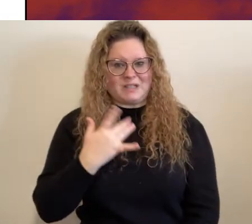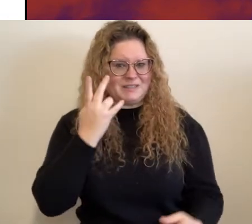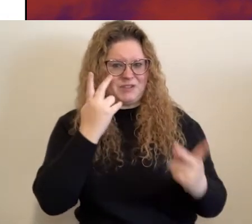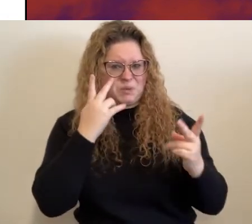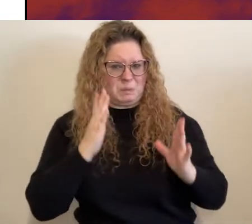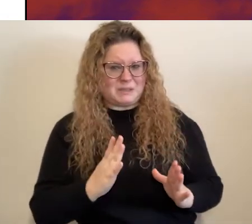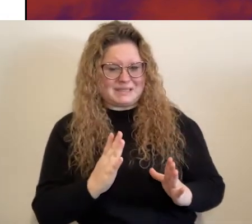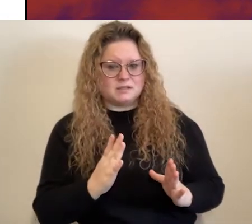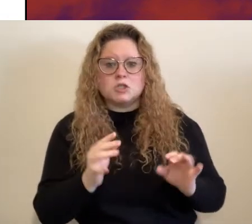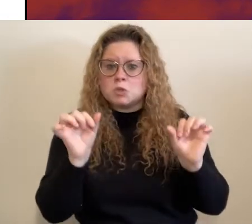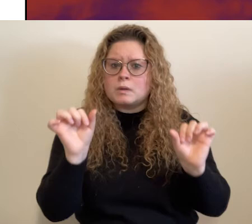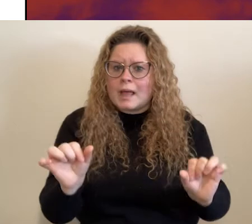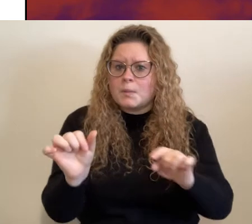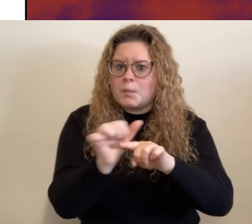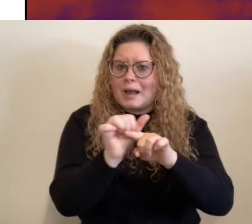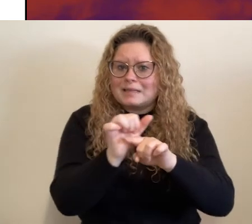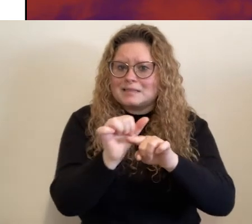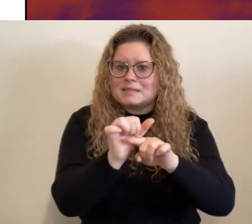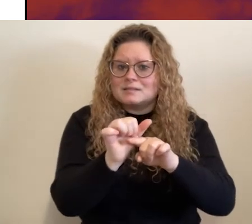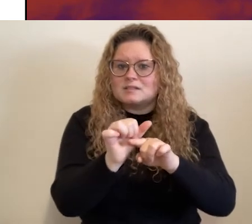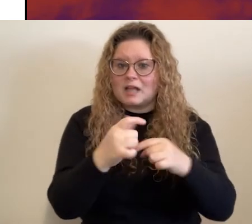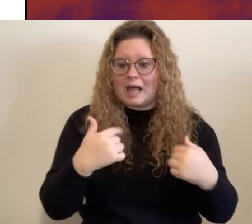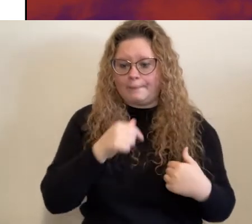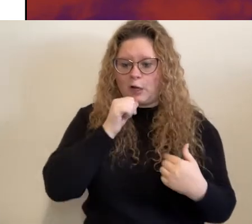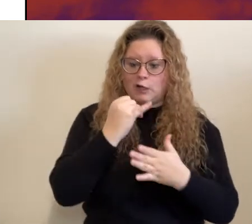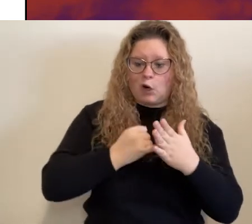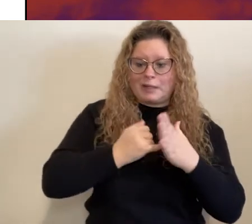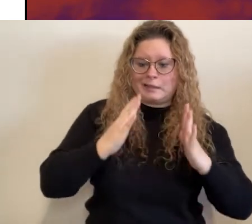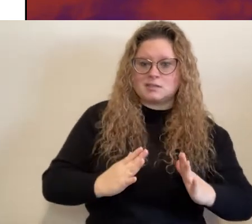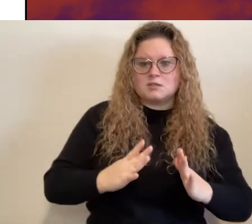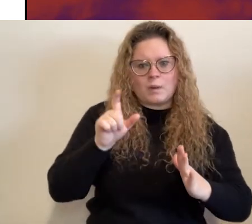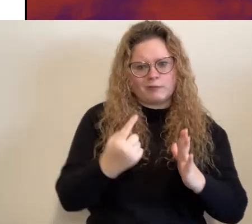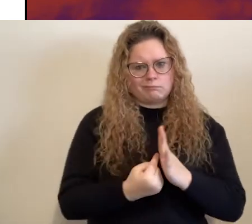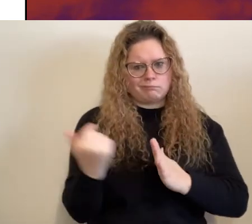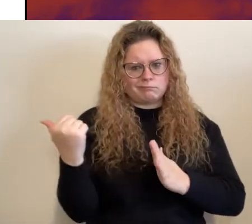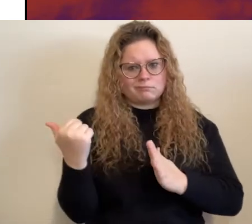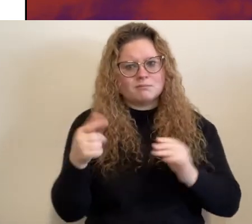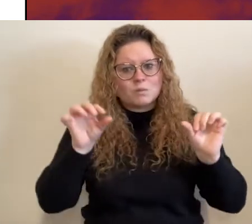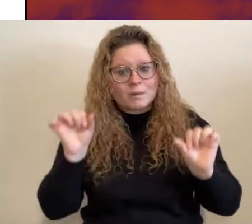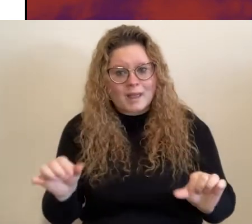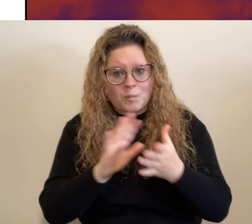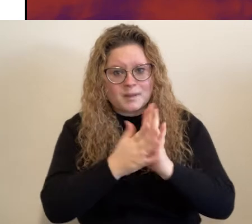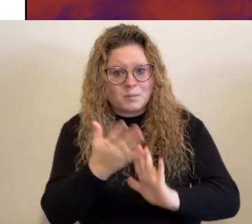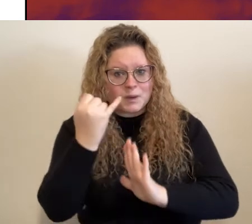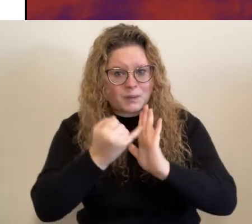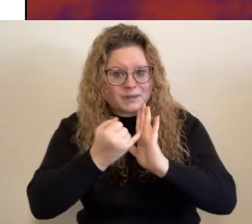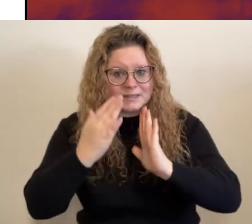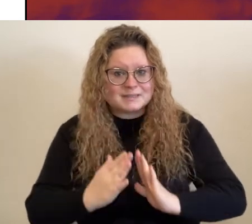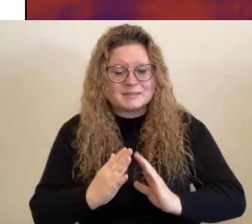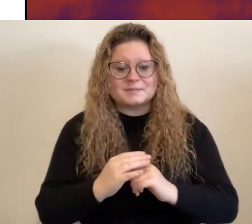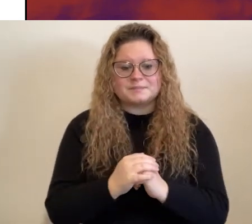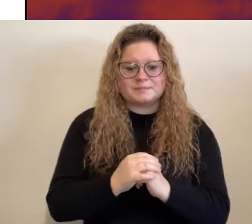just removing the I'm not an artist thing from your consciousness. Quality and